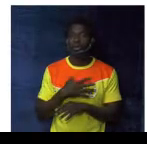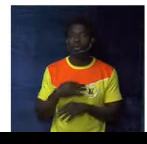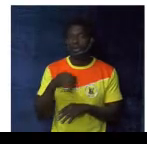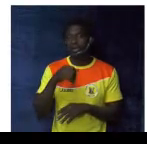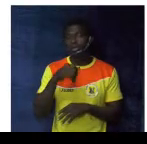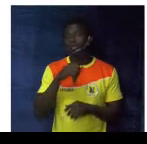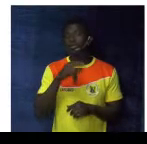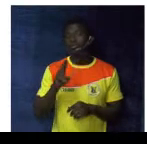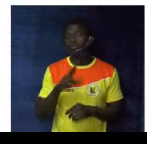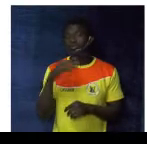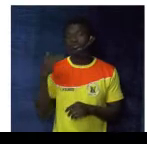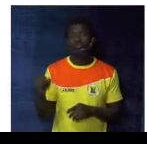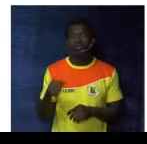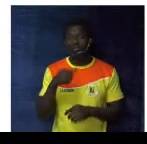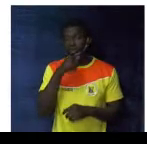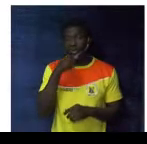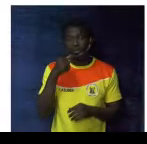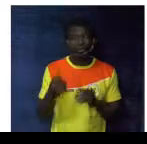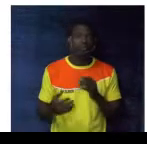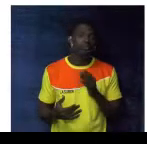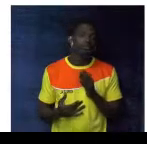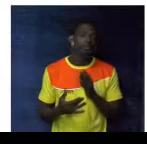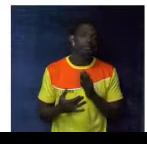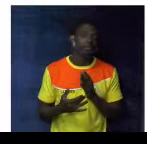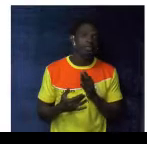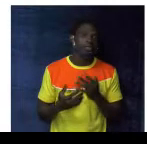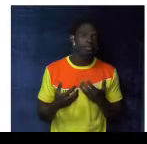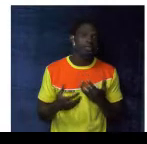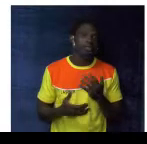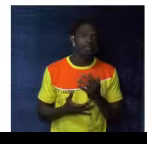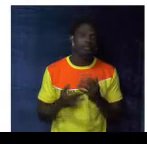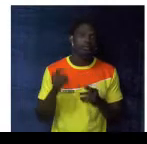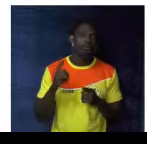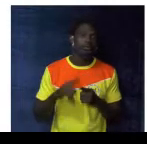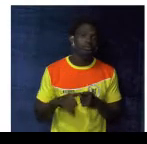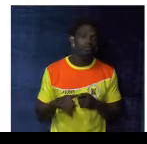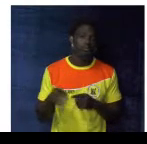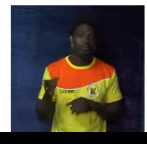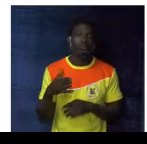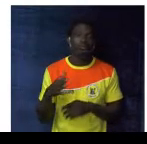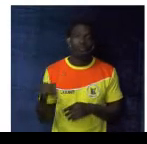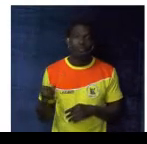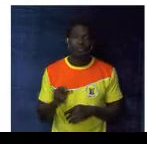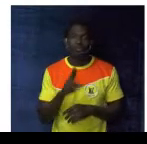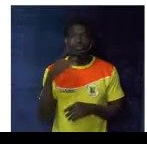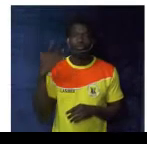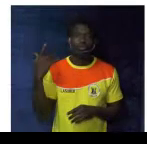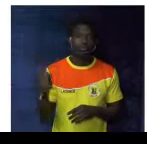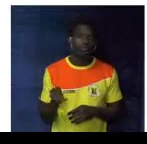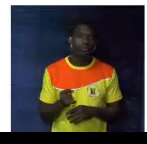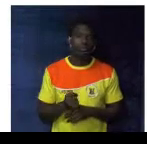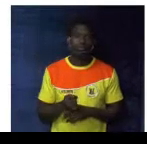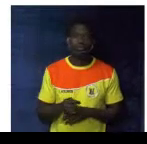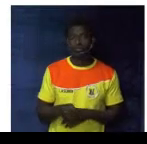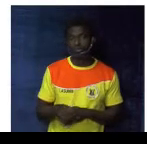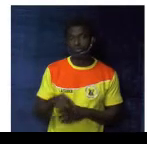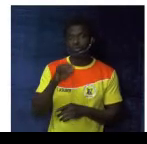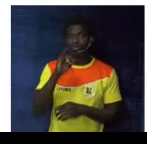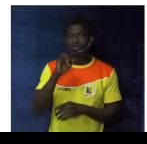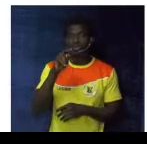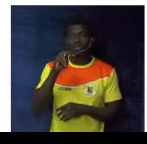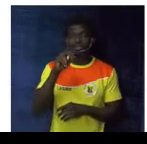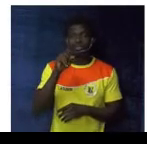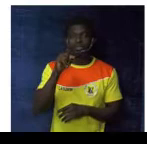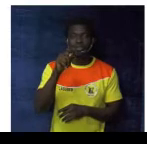of agricultural technology to fishing and farming, using of insecticide to kill insects, use of special breeds of crops